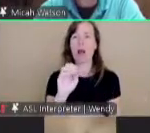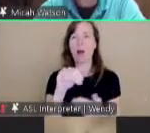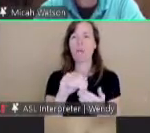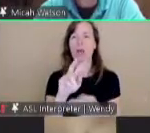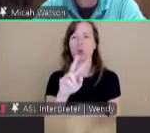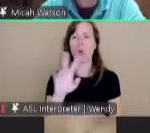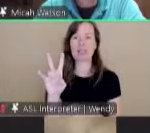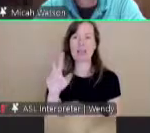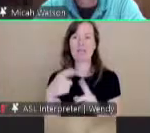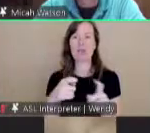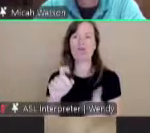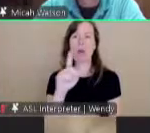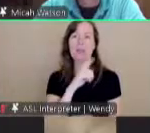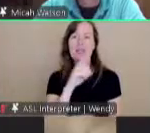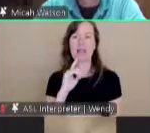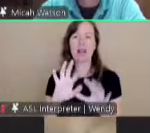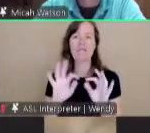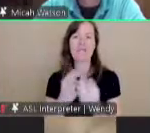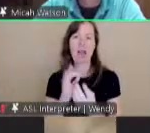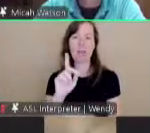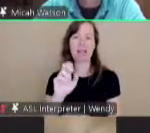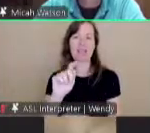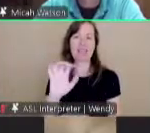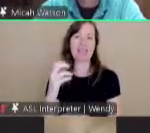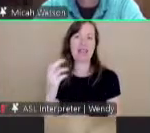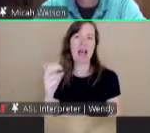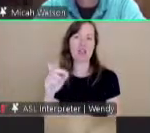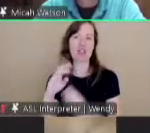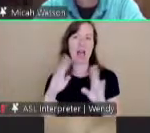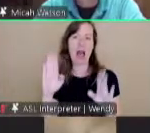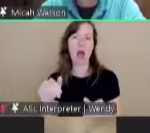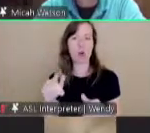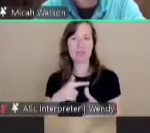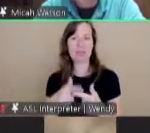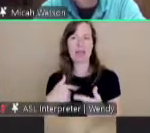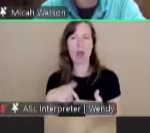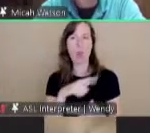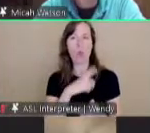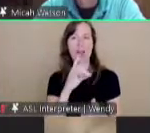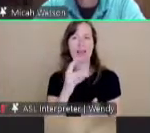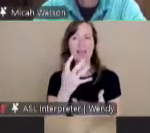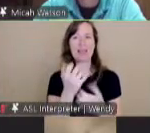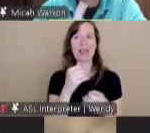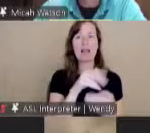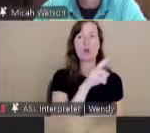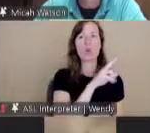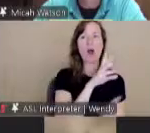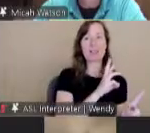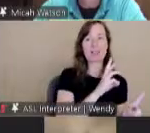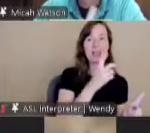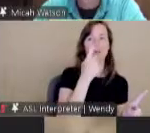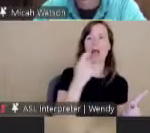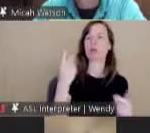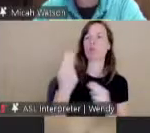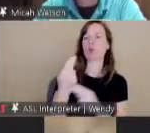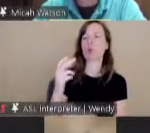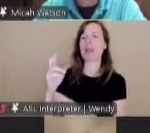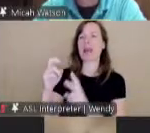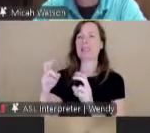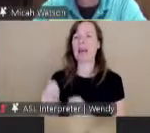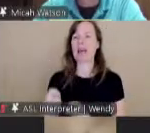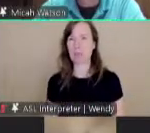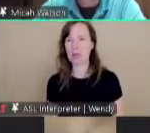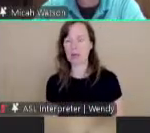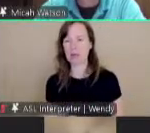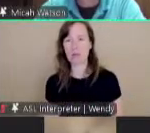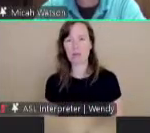single family detached houses than we got in 26 because of rising assessments. Exactly. The same is not true for the